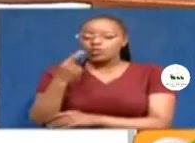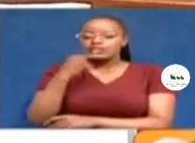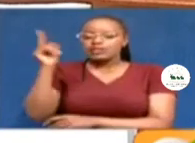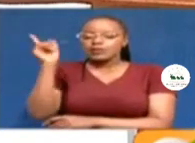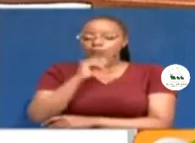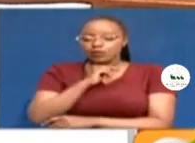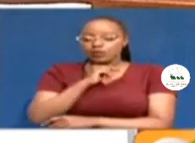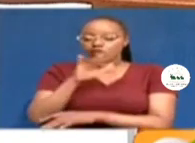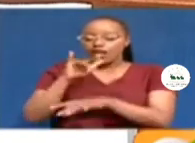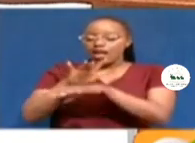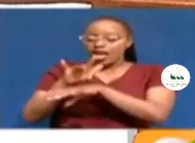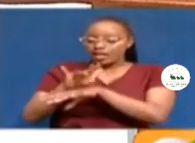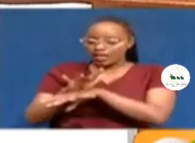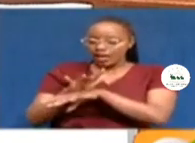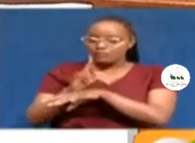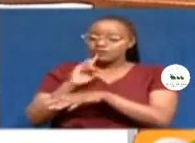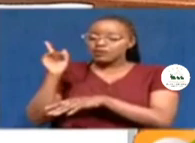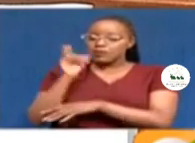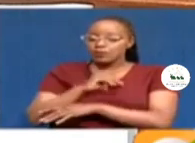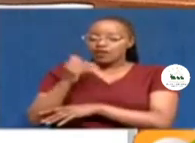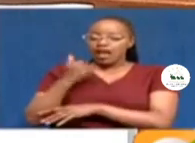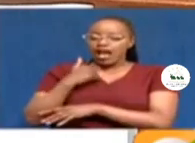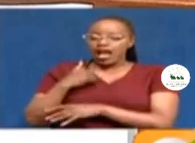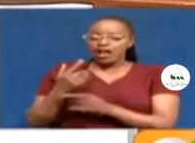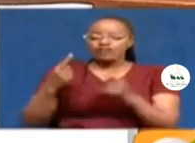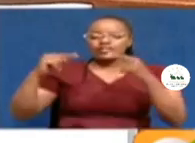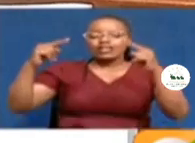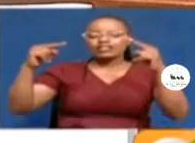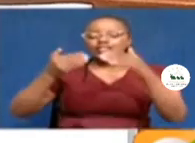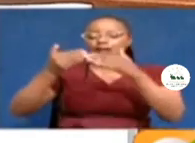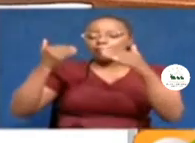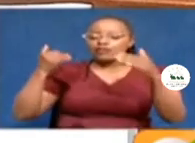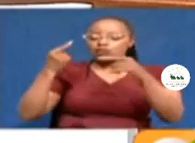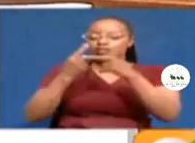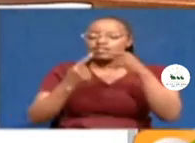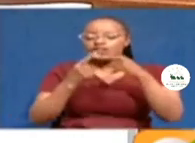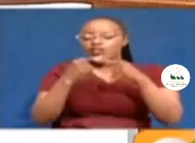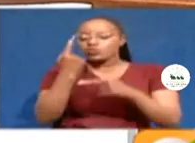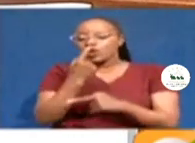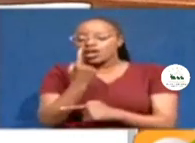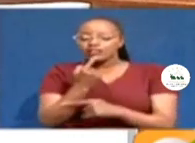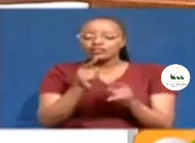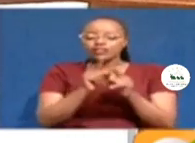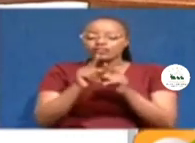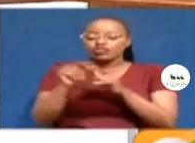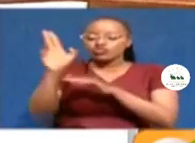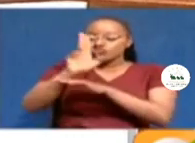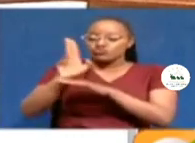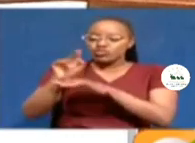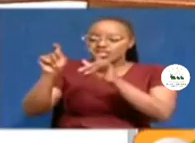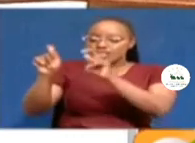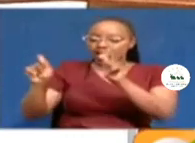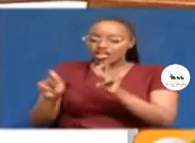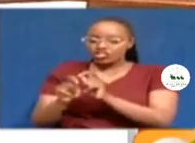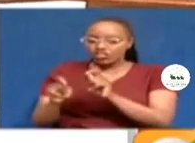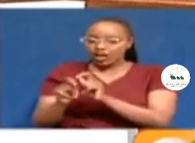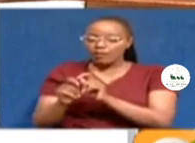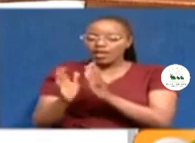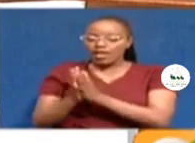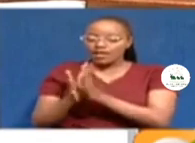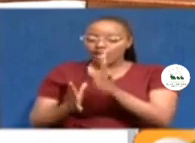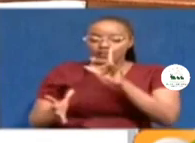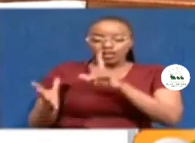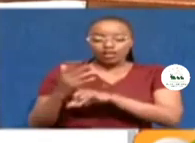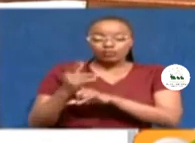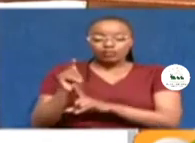said a little earlier, have succeeded over the years in hypnotizing their ethnic constituencies have